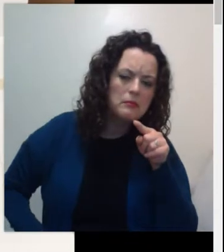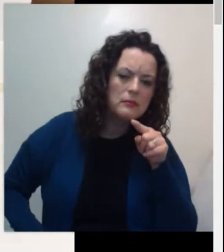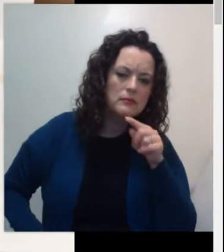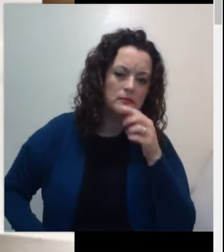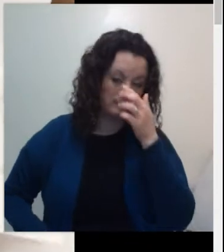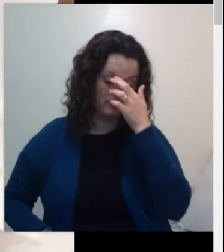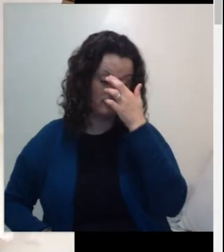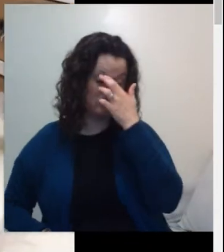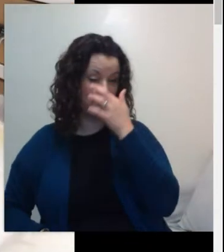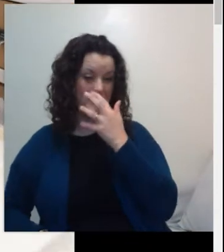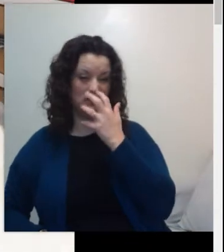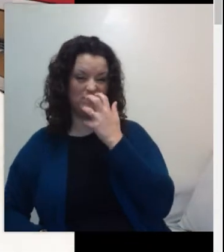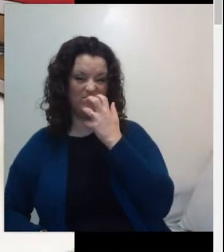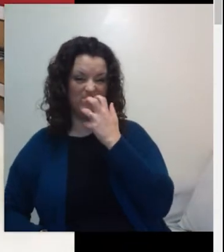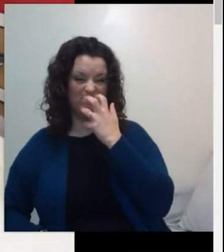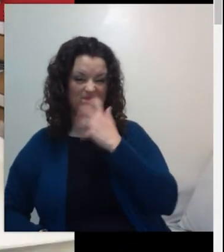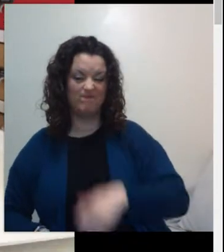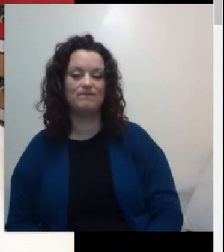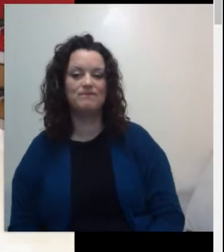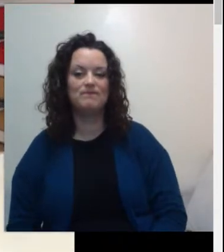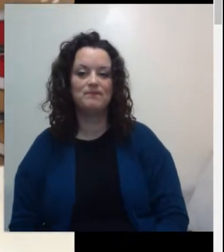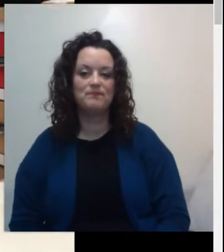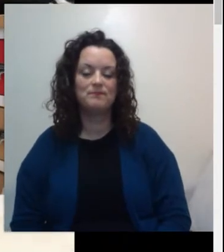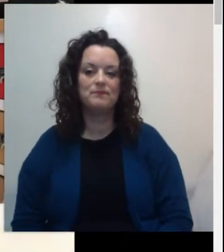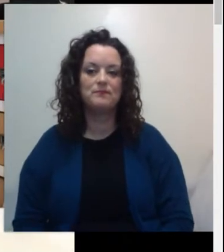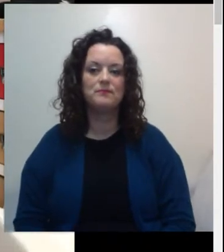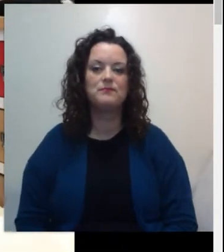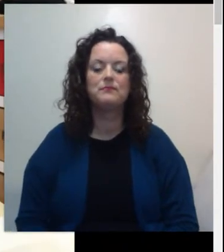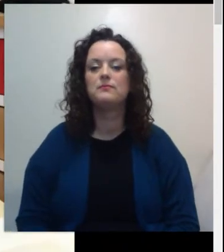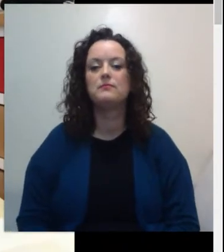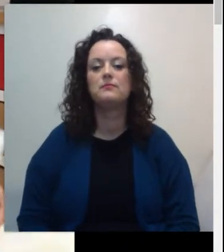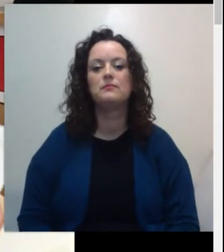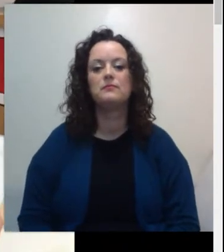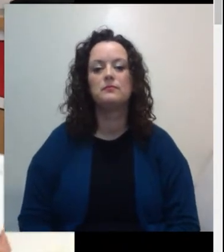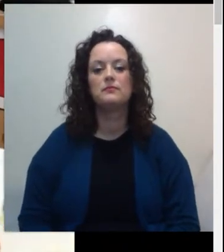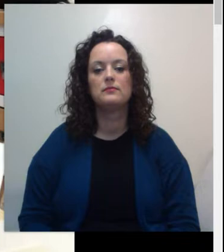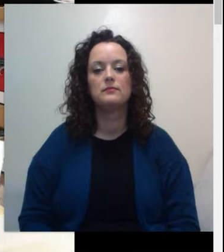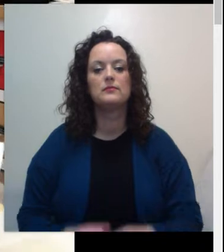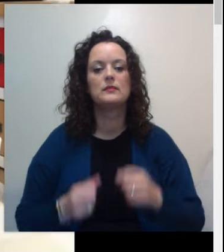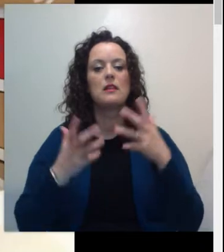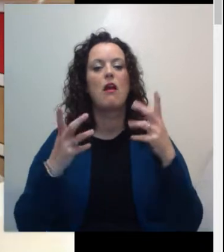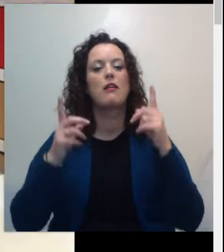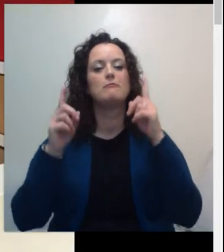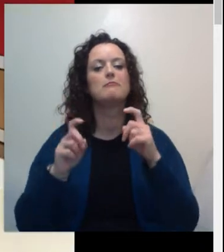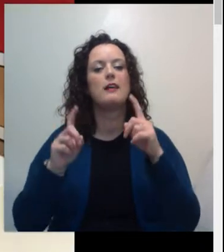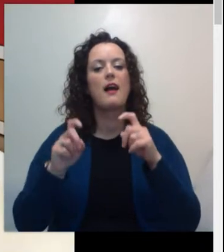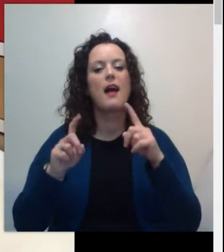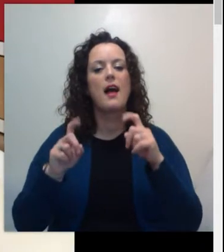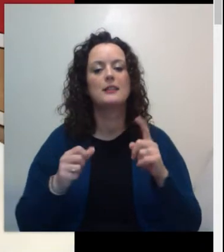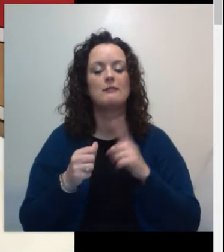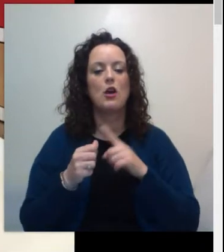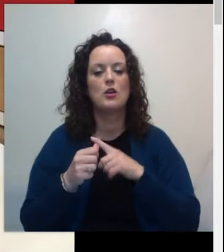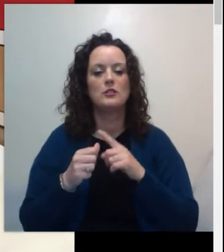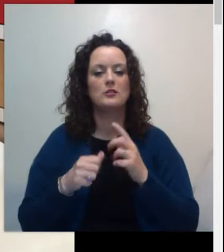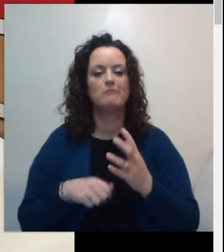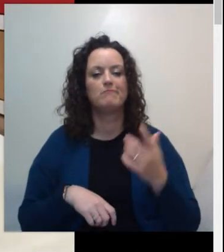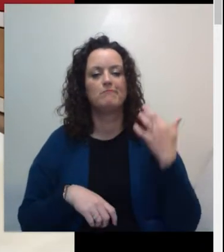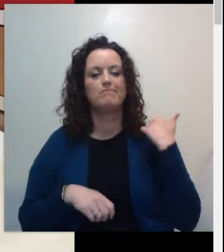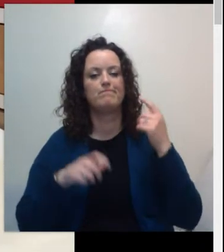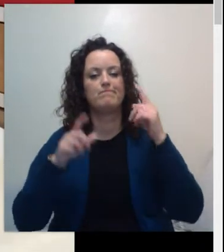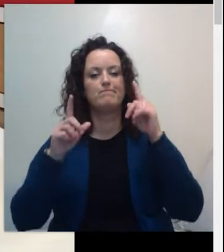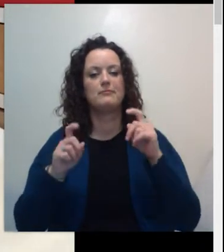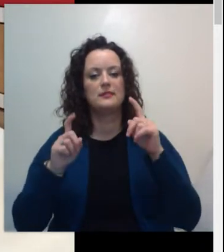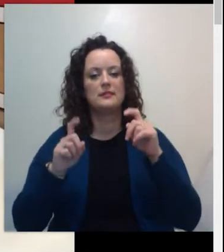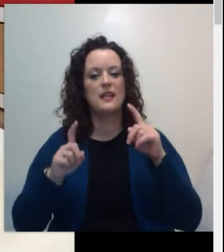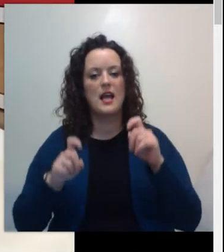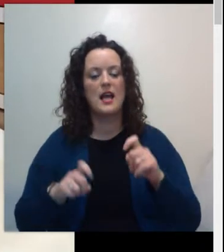They're not happy. I did a lot of tests first. Look, that's an early test to see if